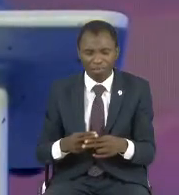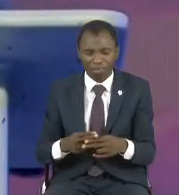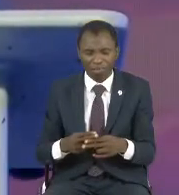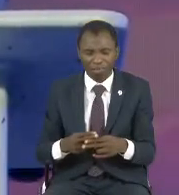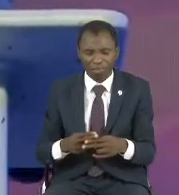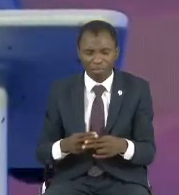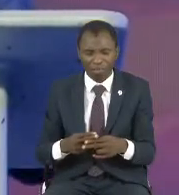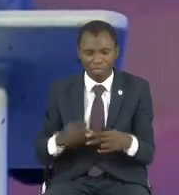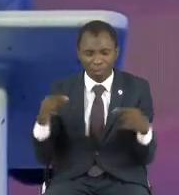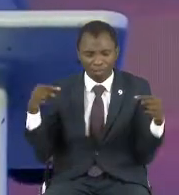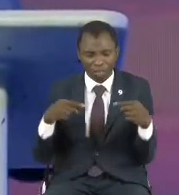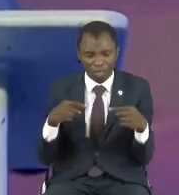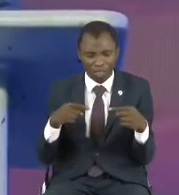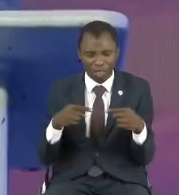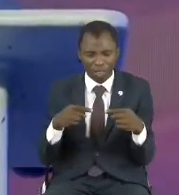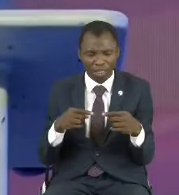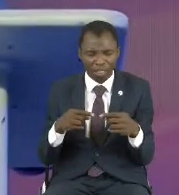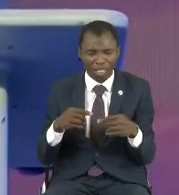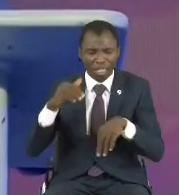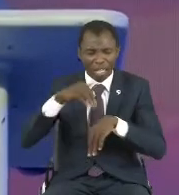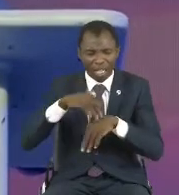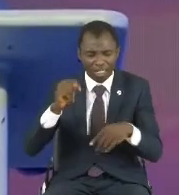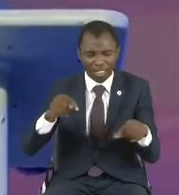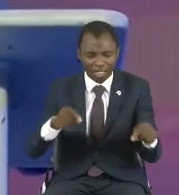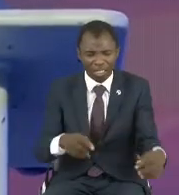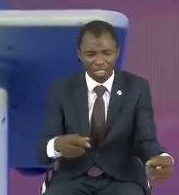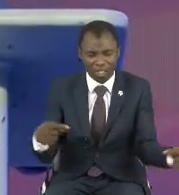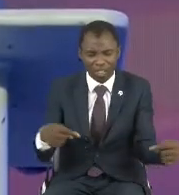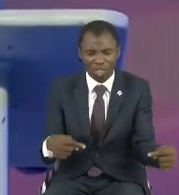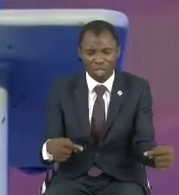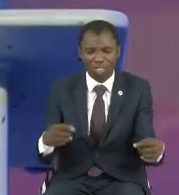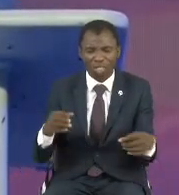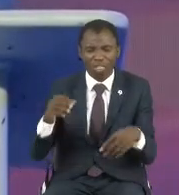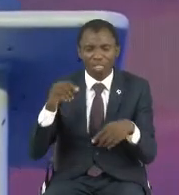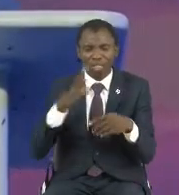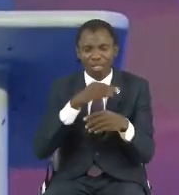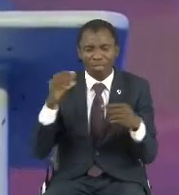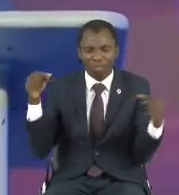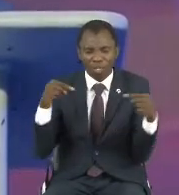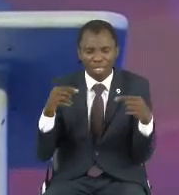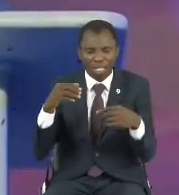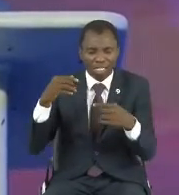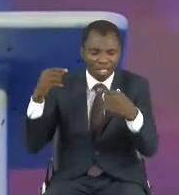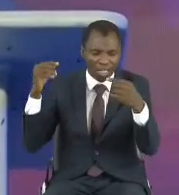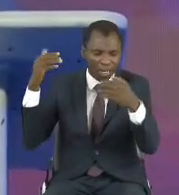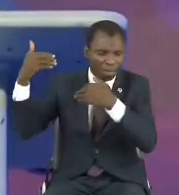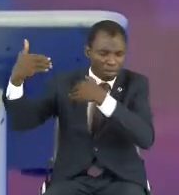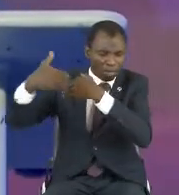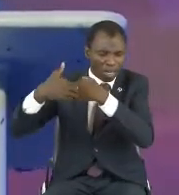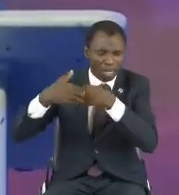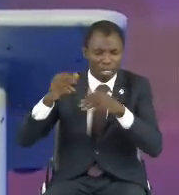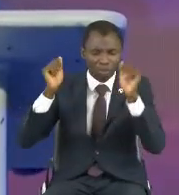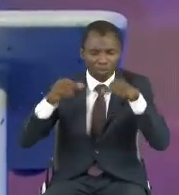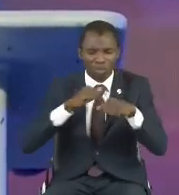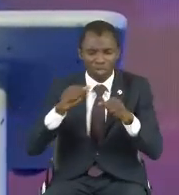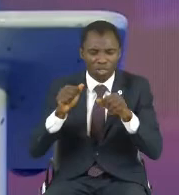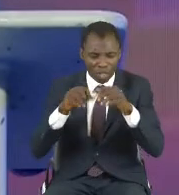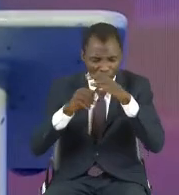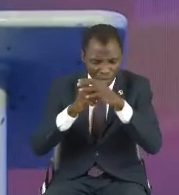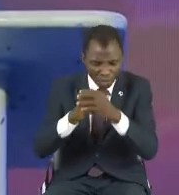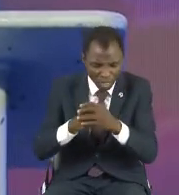Pain at the joints, pain at the back, couldn't bend, couldn't